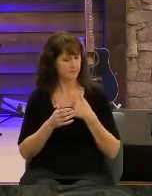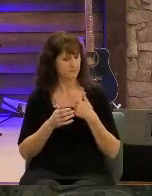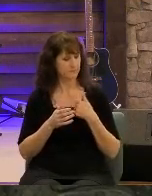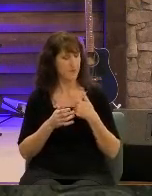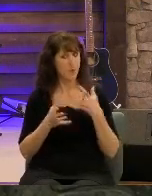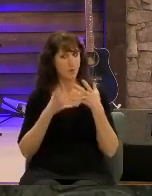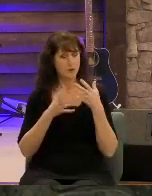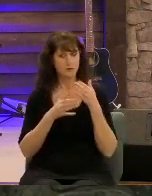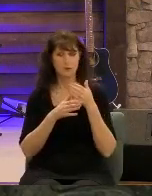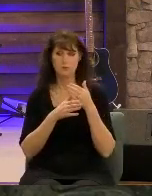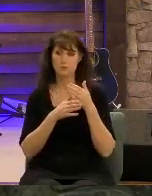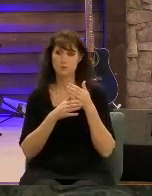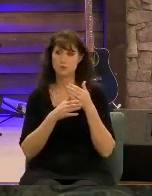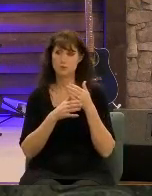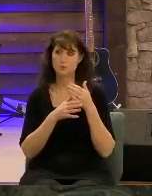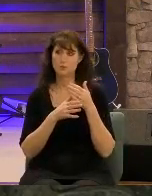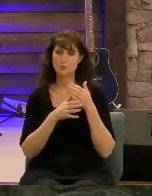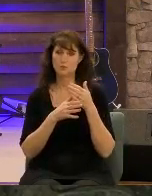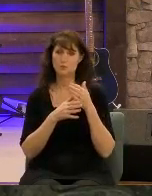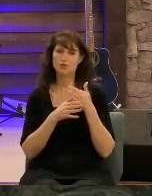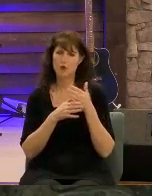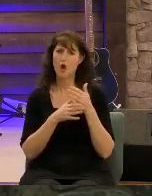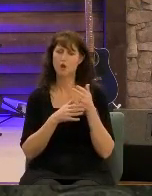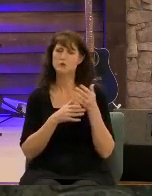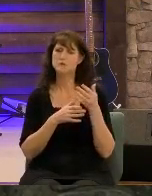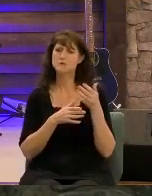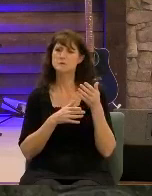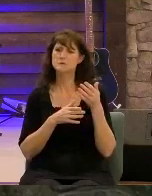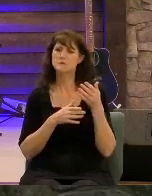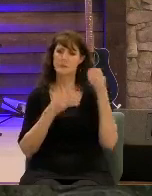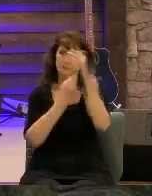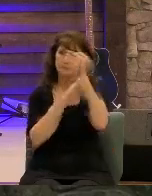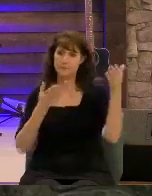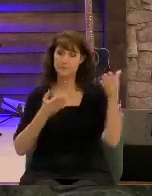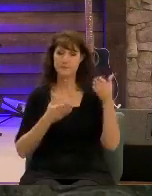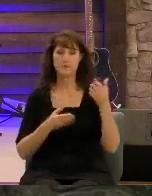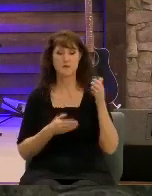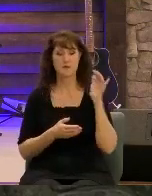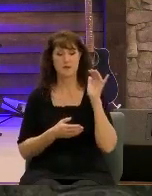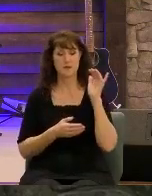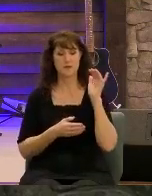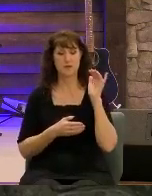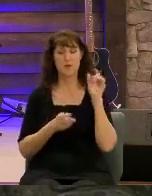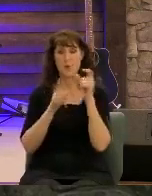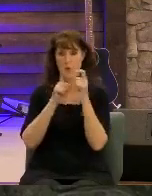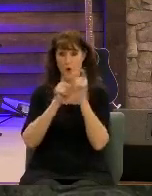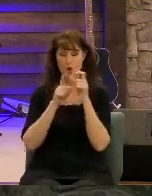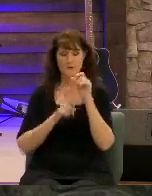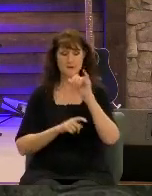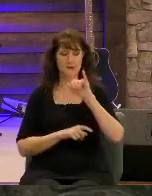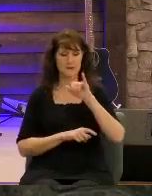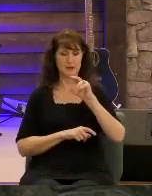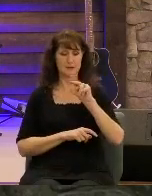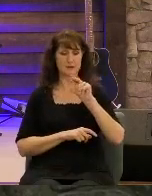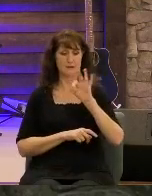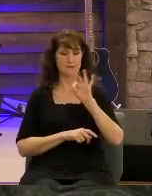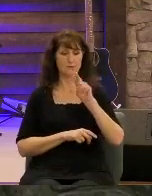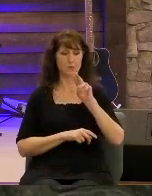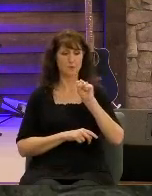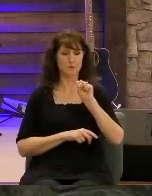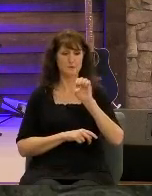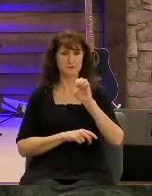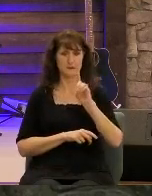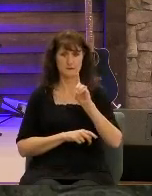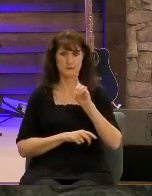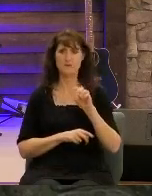was very much instructed with this morning. And that word is infused. Infused. Okay.